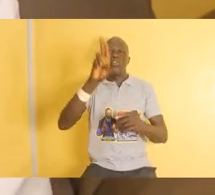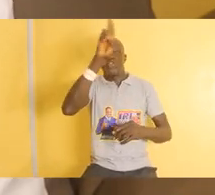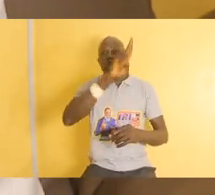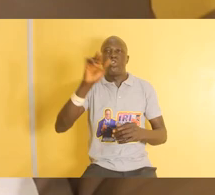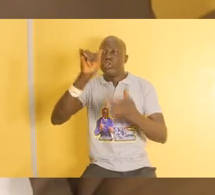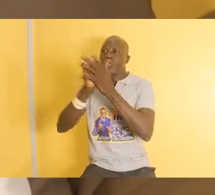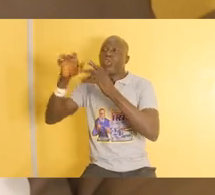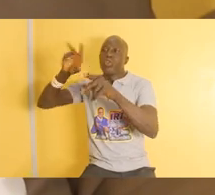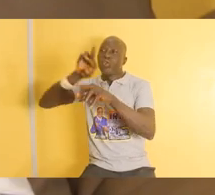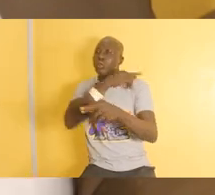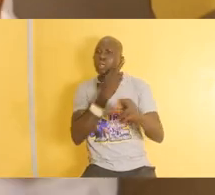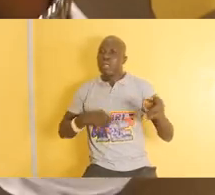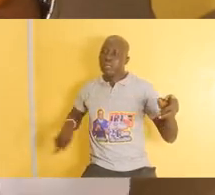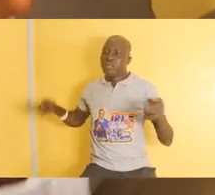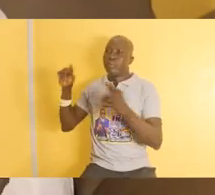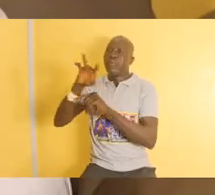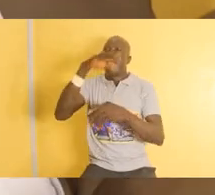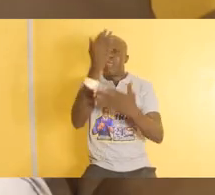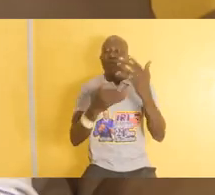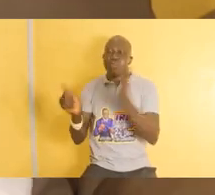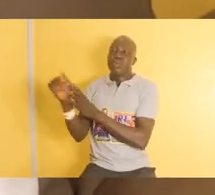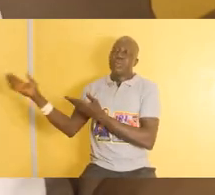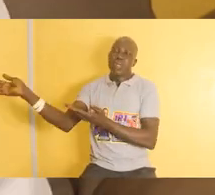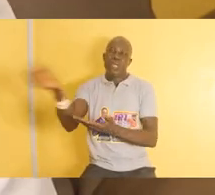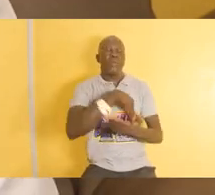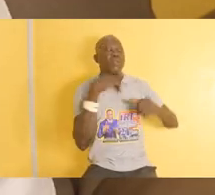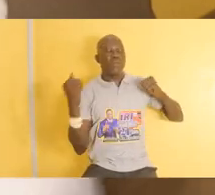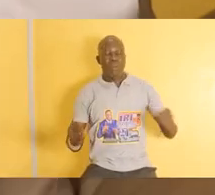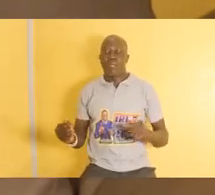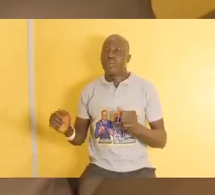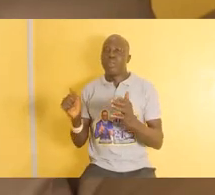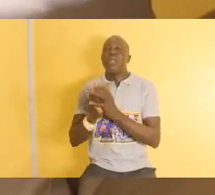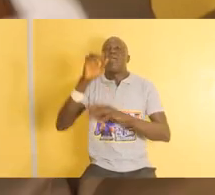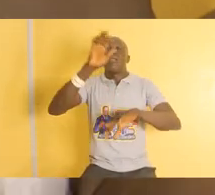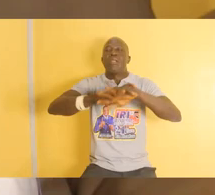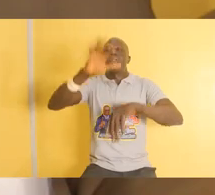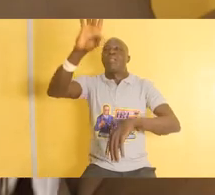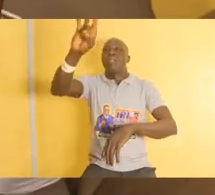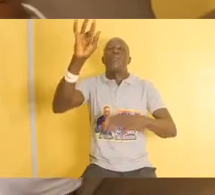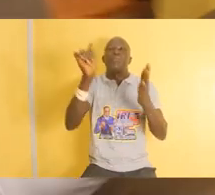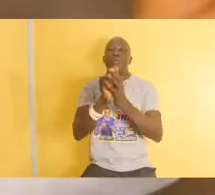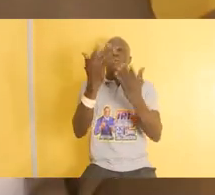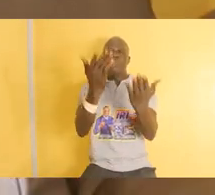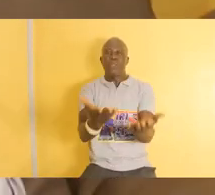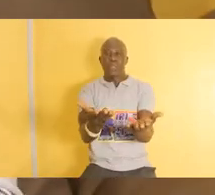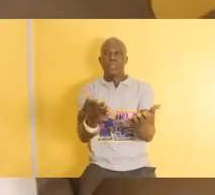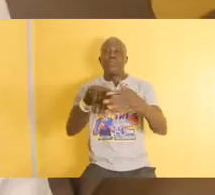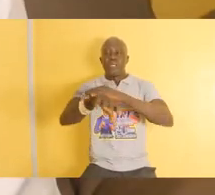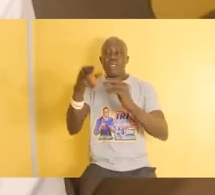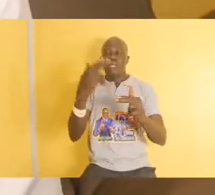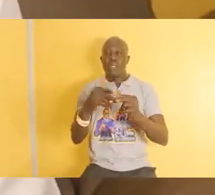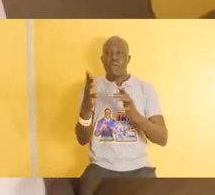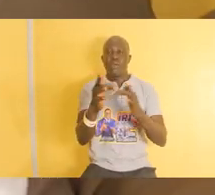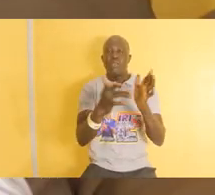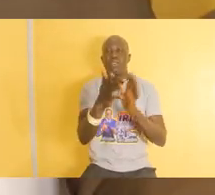YouTube lori TV gbogbo e lo ma ngbe o ma ni agbara ago mejo na o fa etewo ni ba via pura